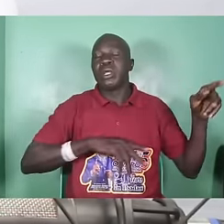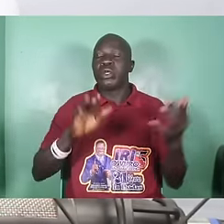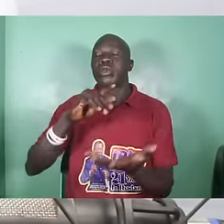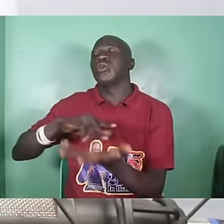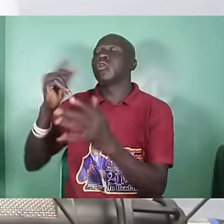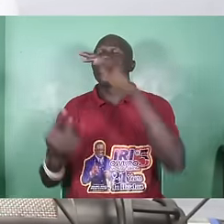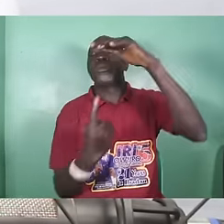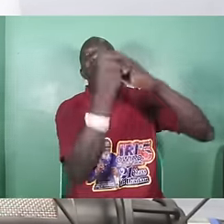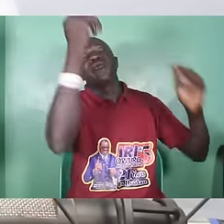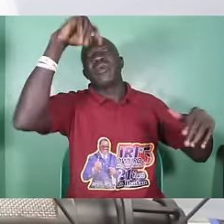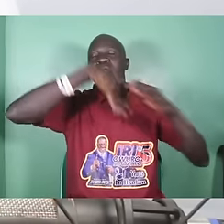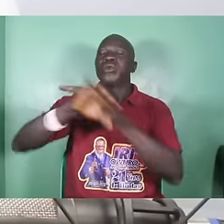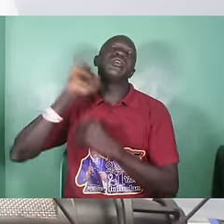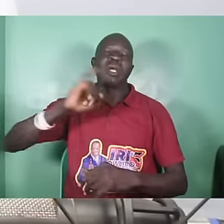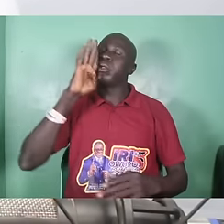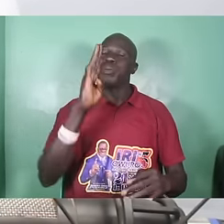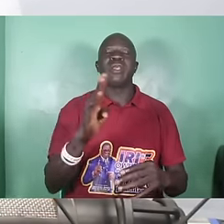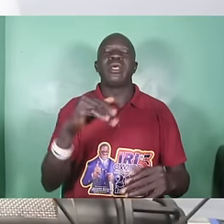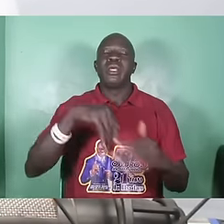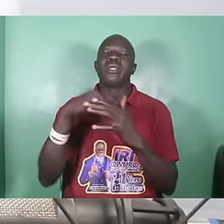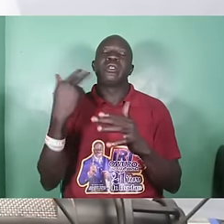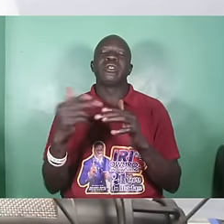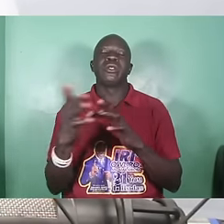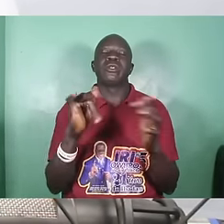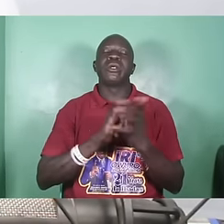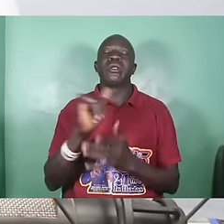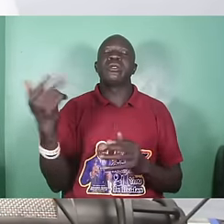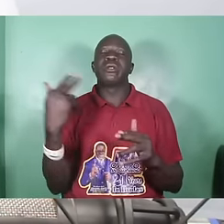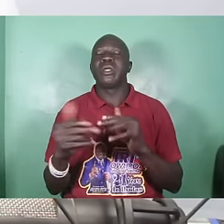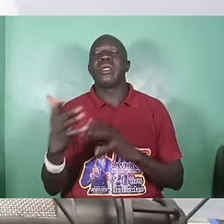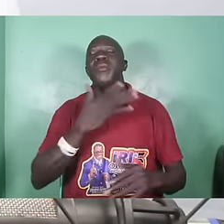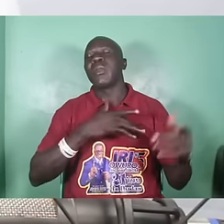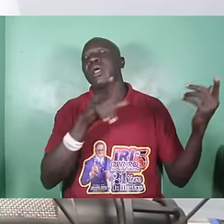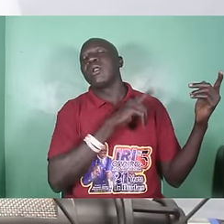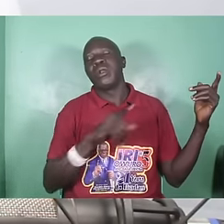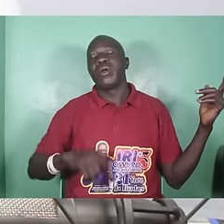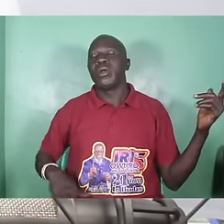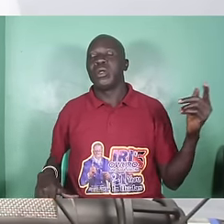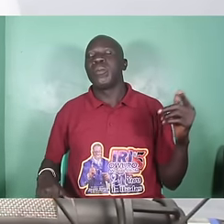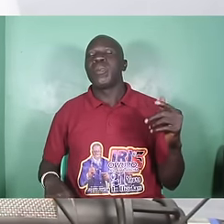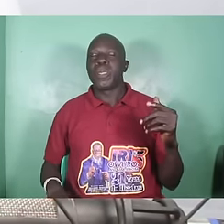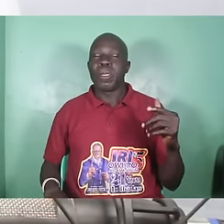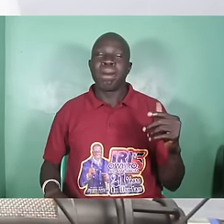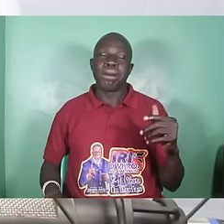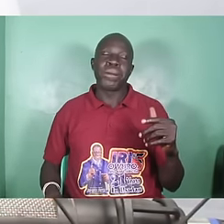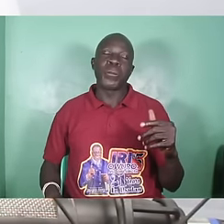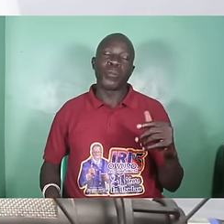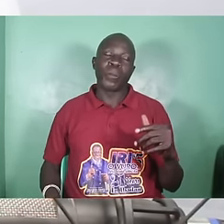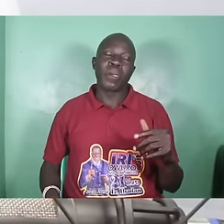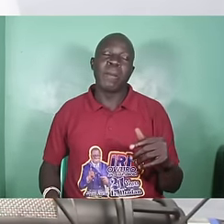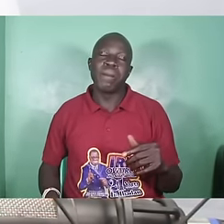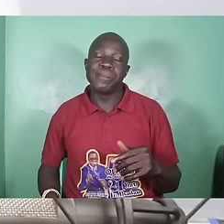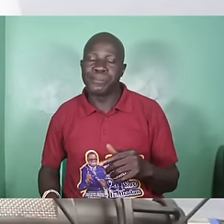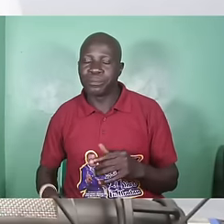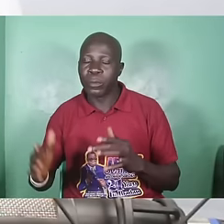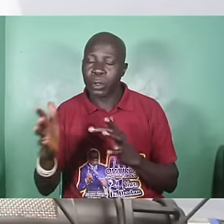about? Amen. Amen. Amen. Amen. Jesus, you